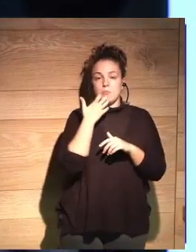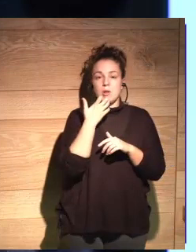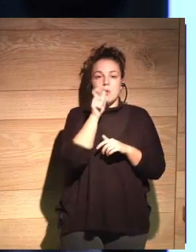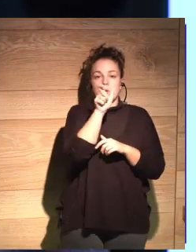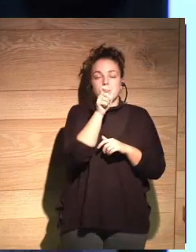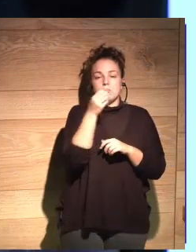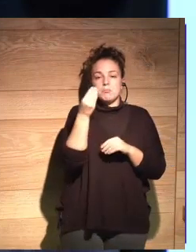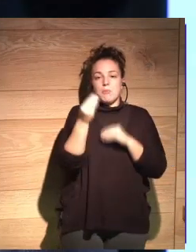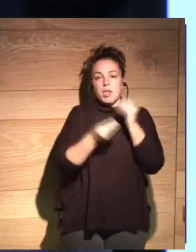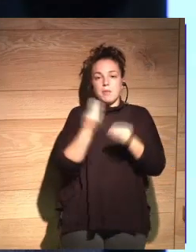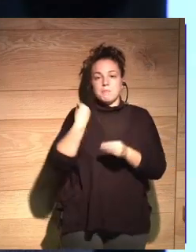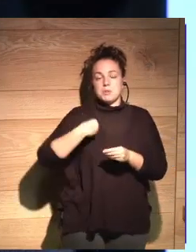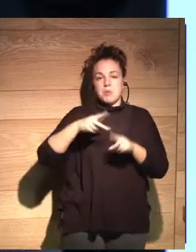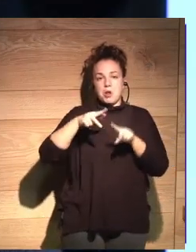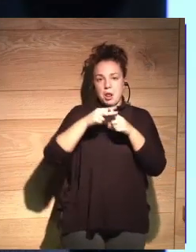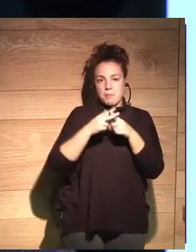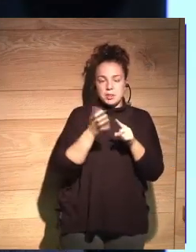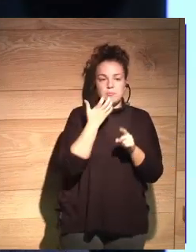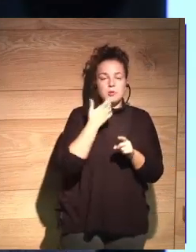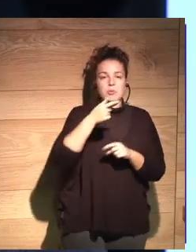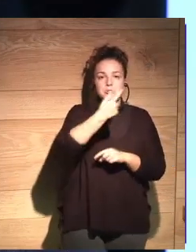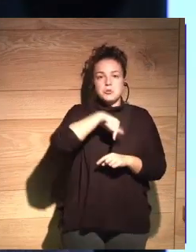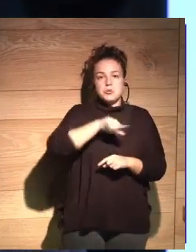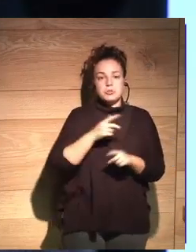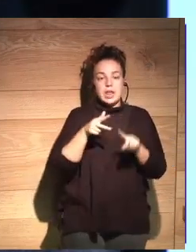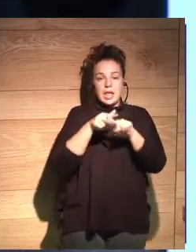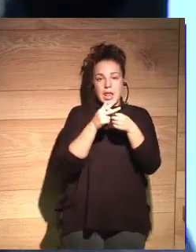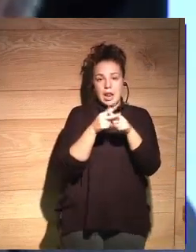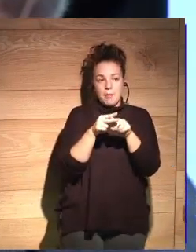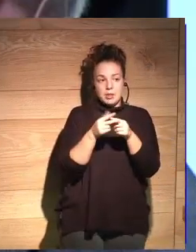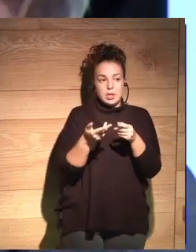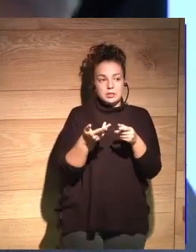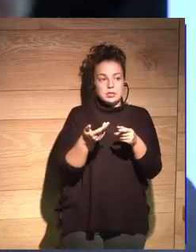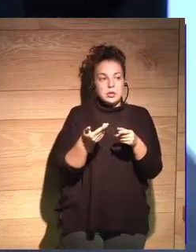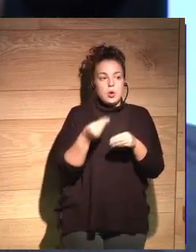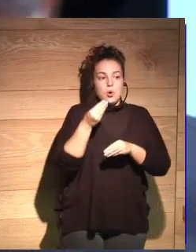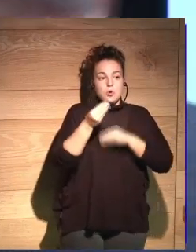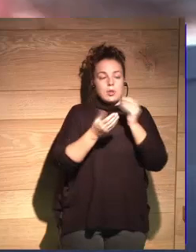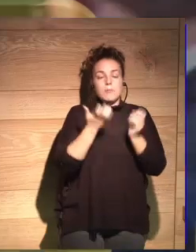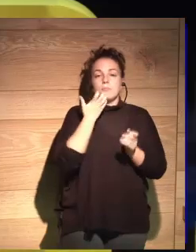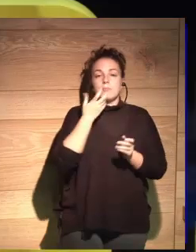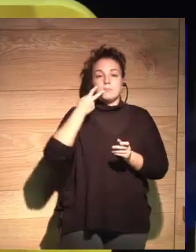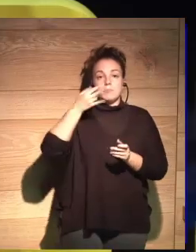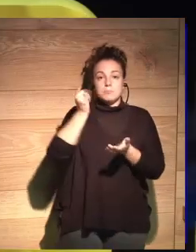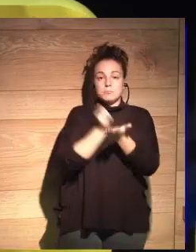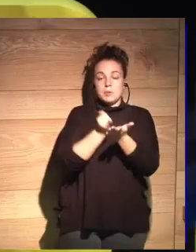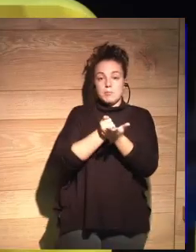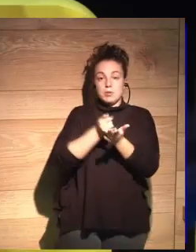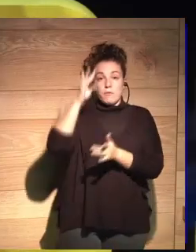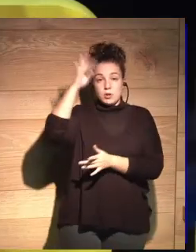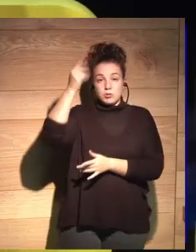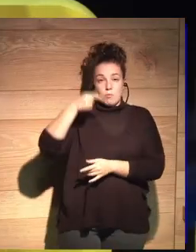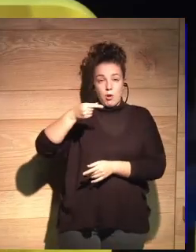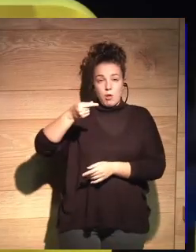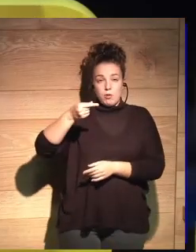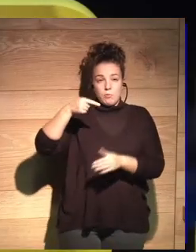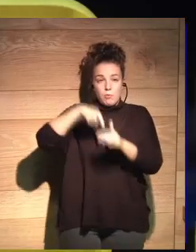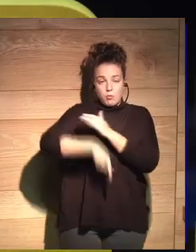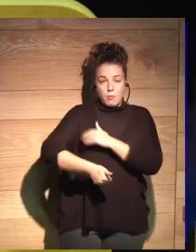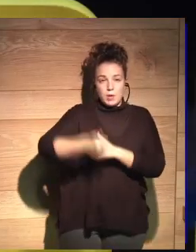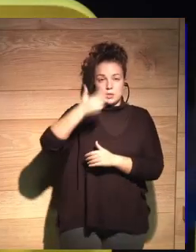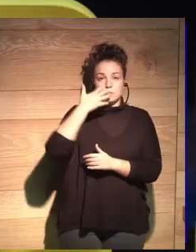extend ourselves into it. One of the most profound philosophical experiments you can do is take a pen and touch a surface. And think